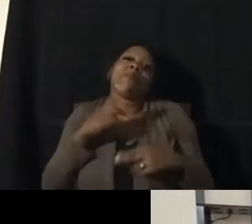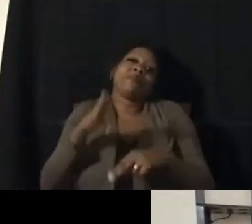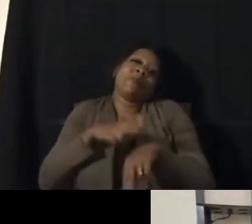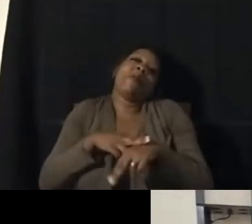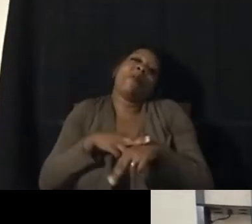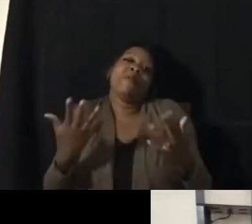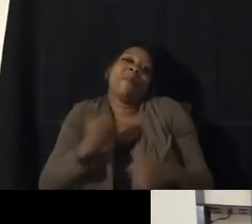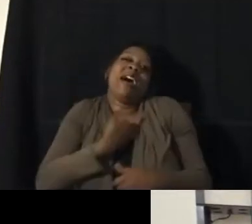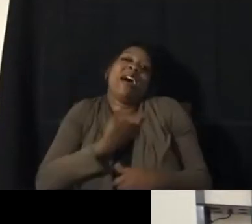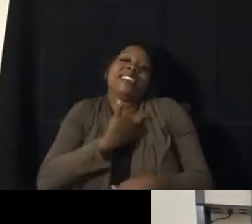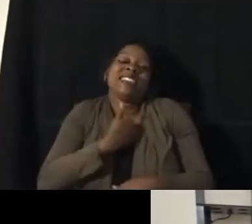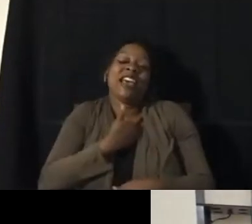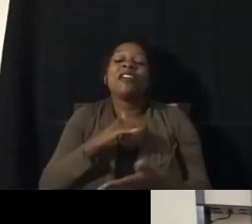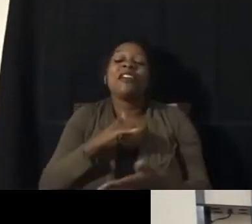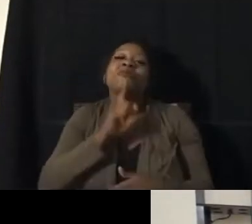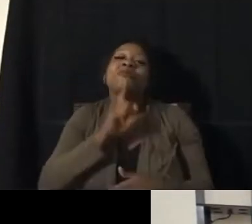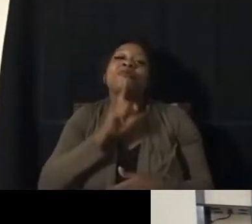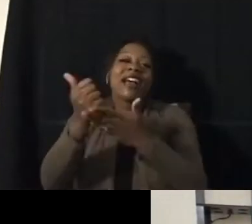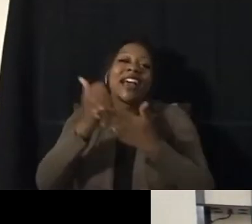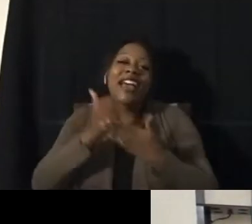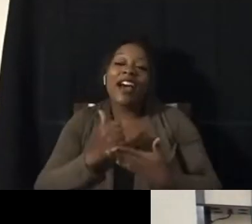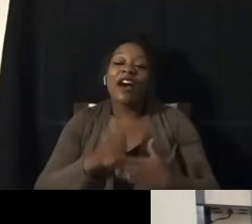helps.